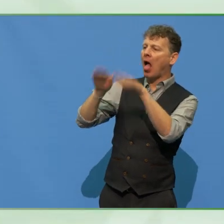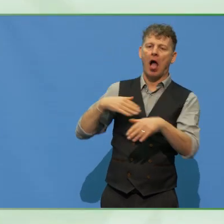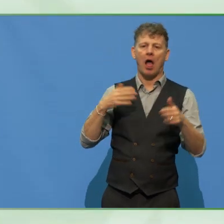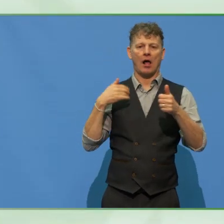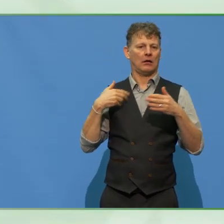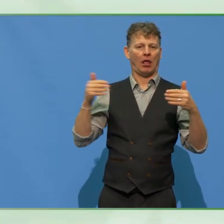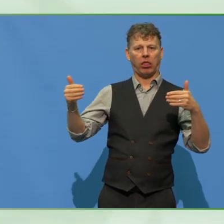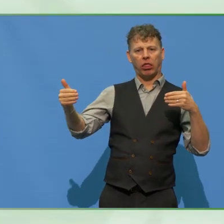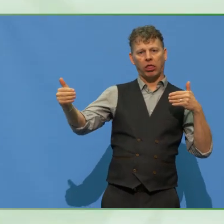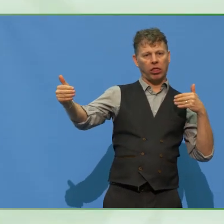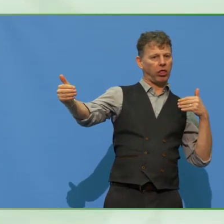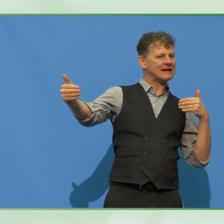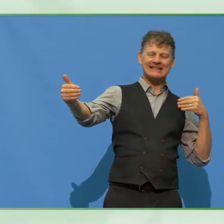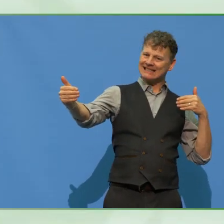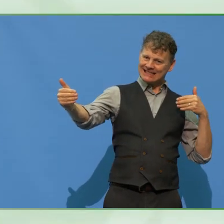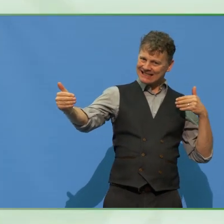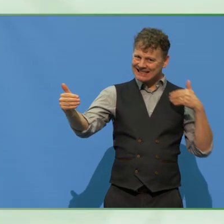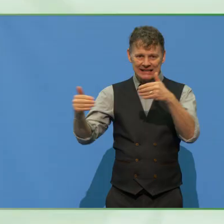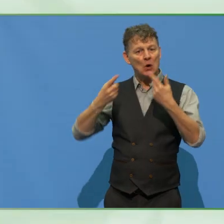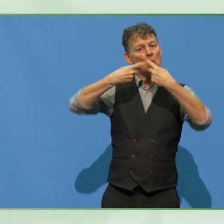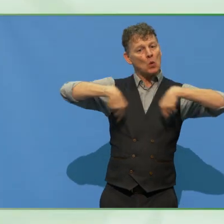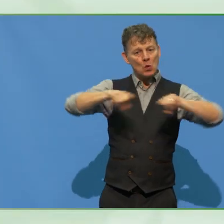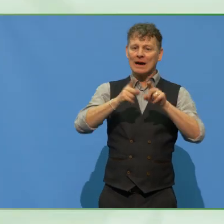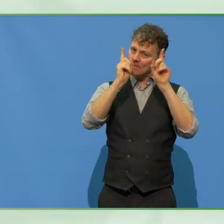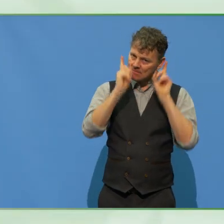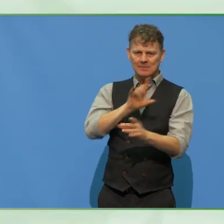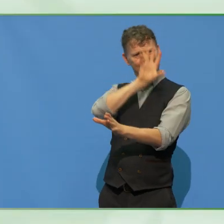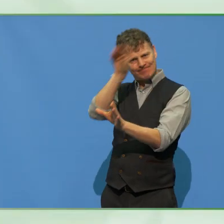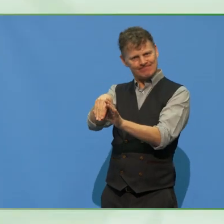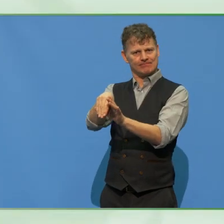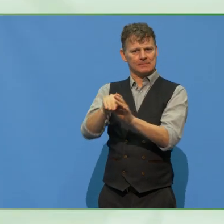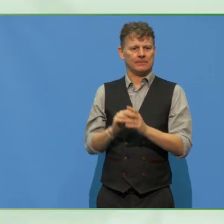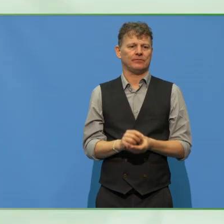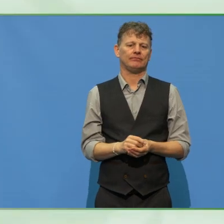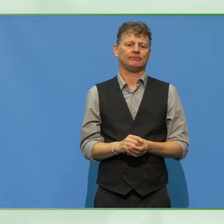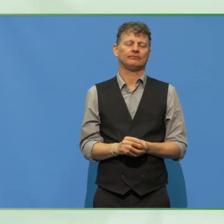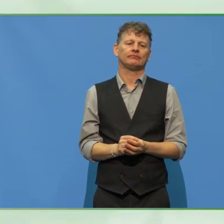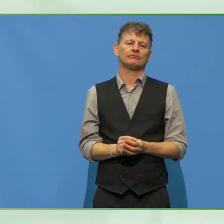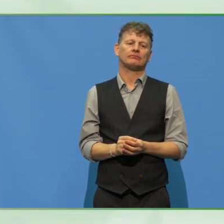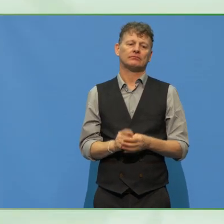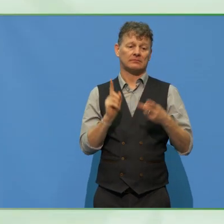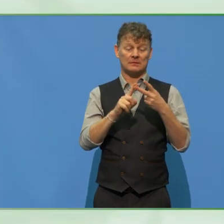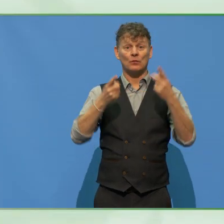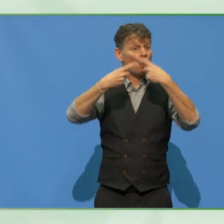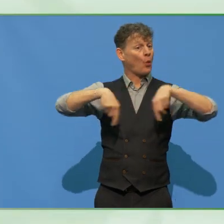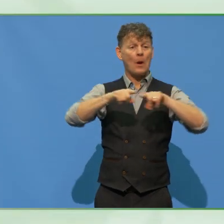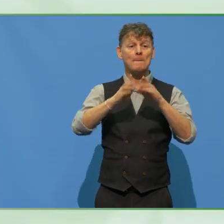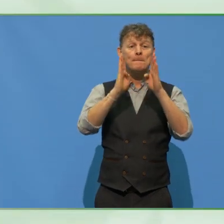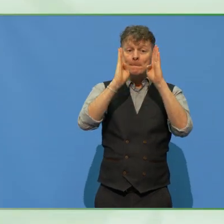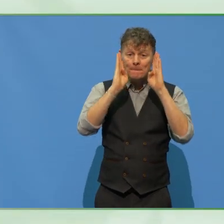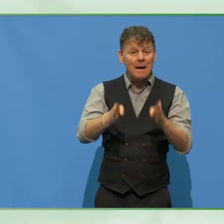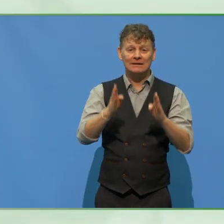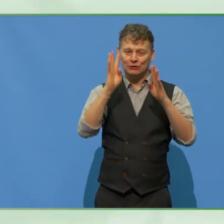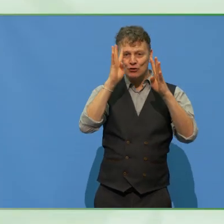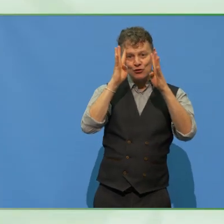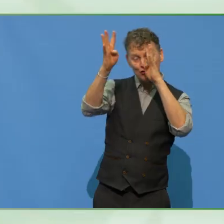one, we as disabled people need to be leaning in. Number two is we need to be creating even more important, like the